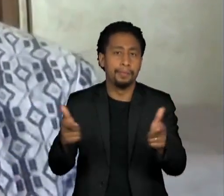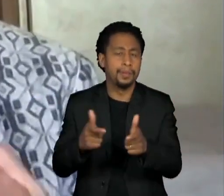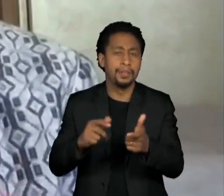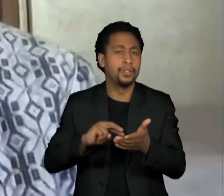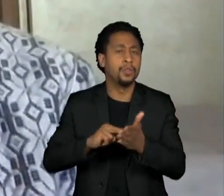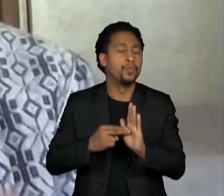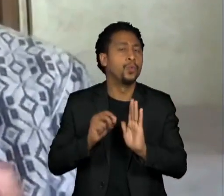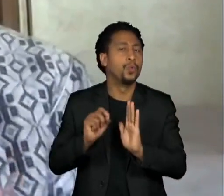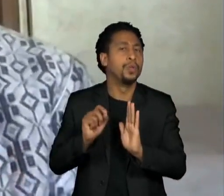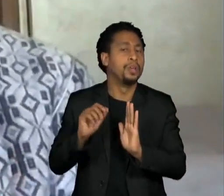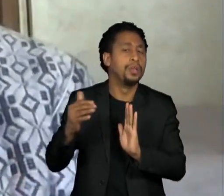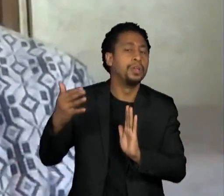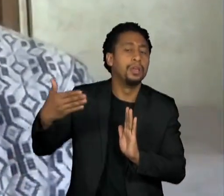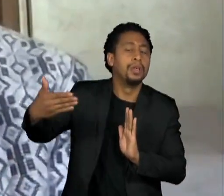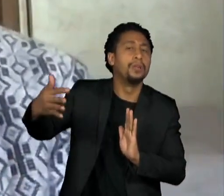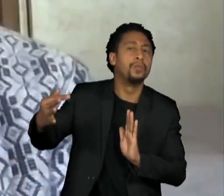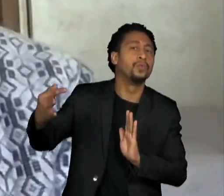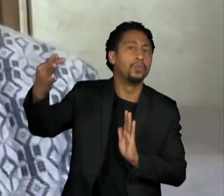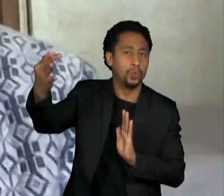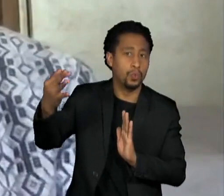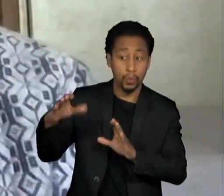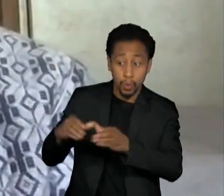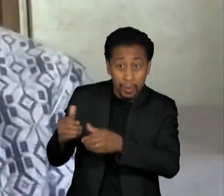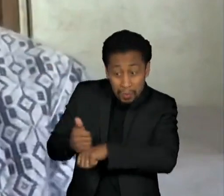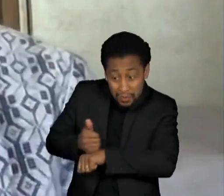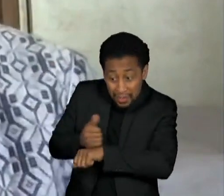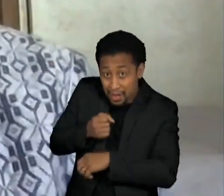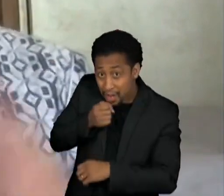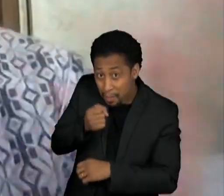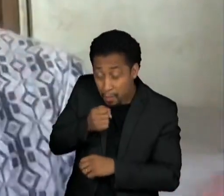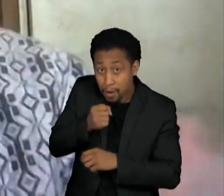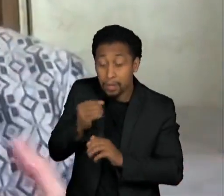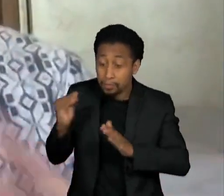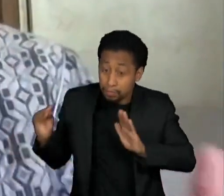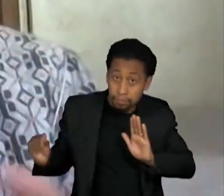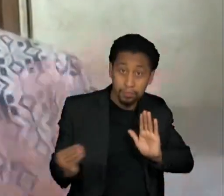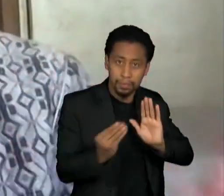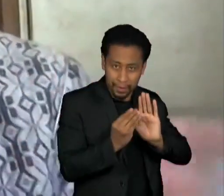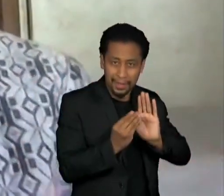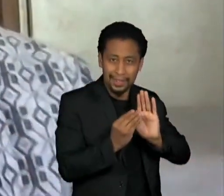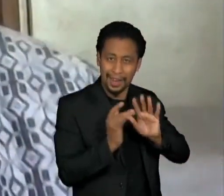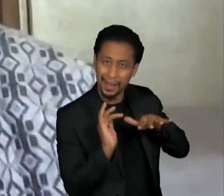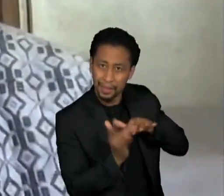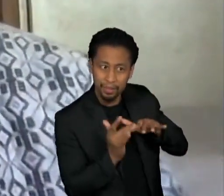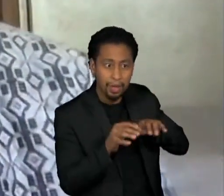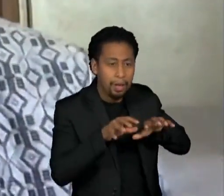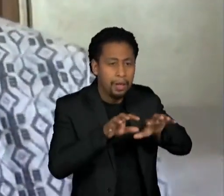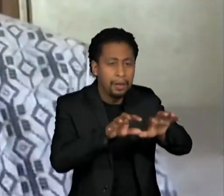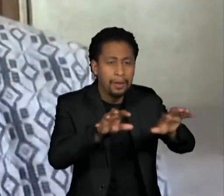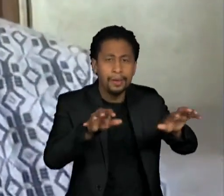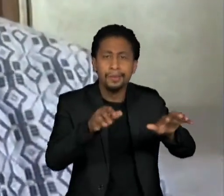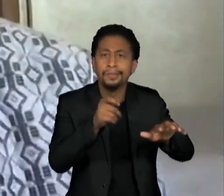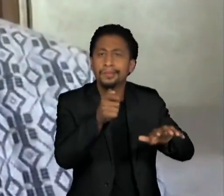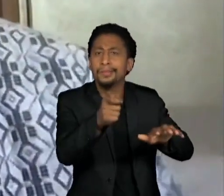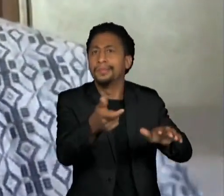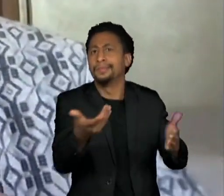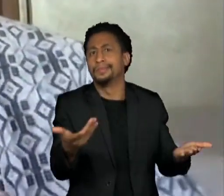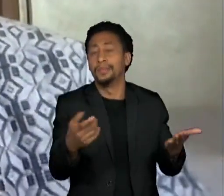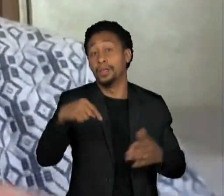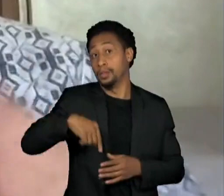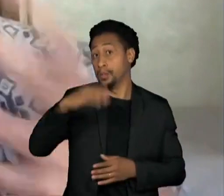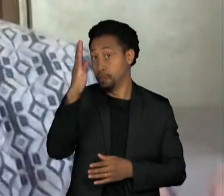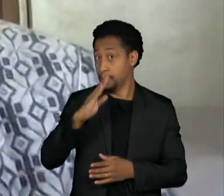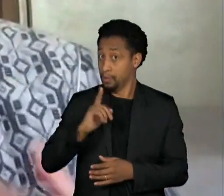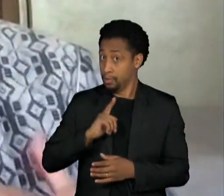If you only live on this distribution platform, and Brazil used to have, you had your own social media platforms, I